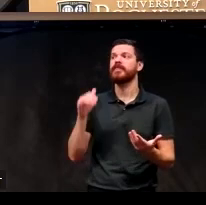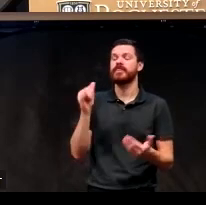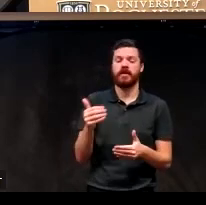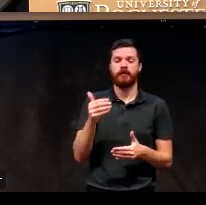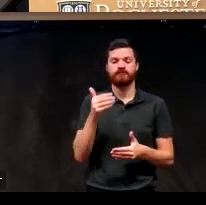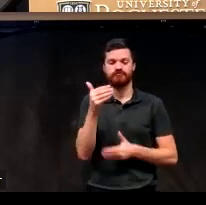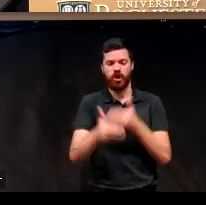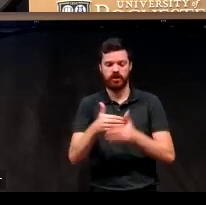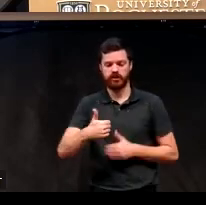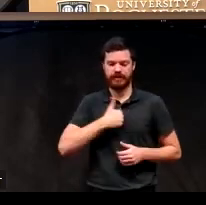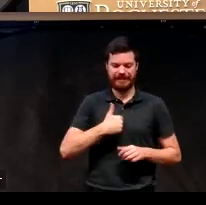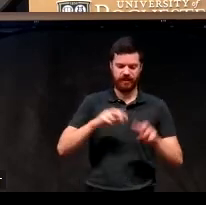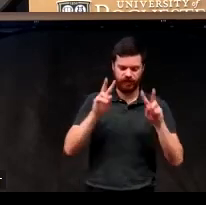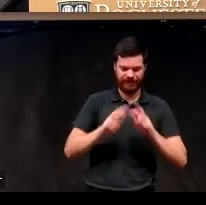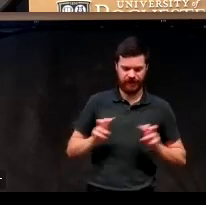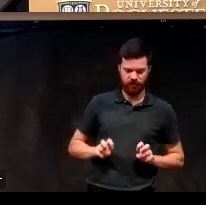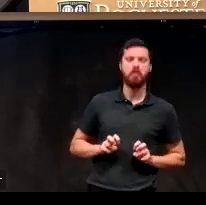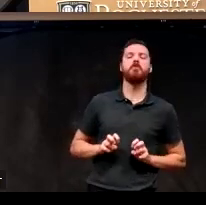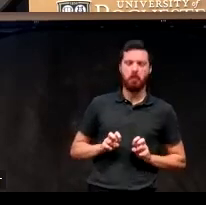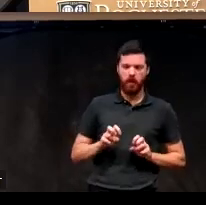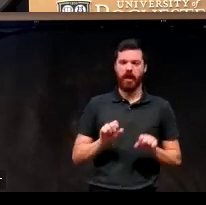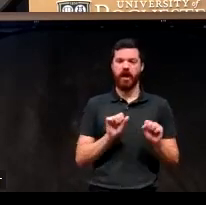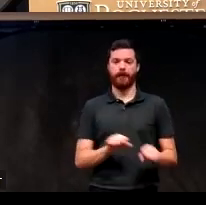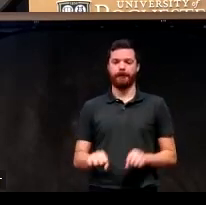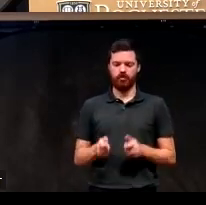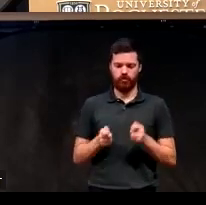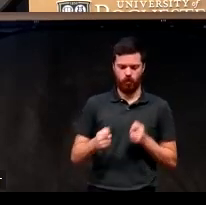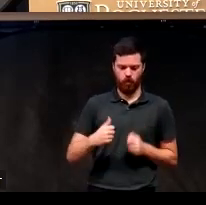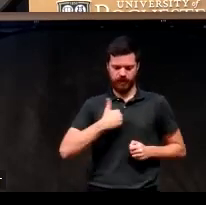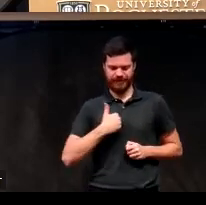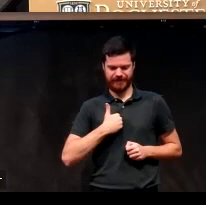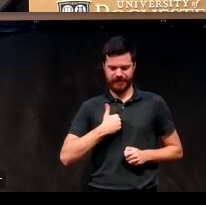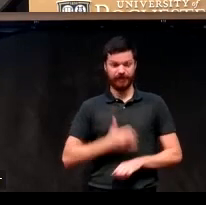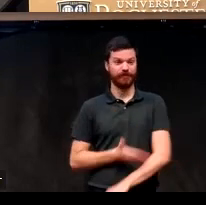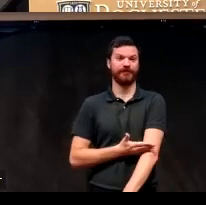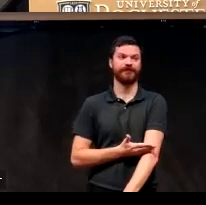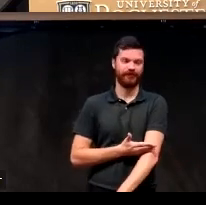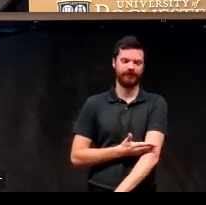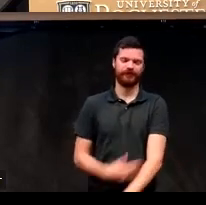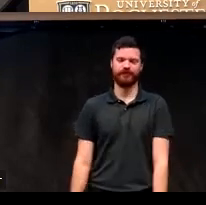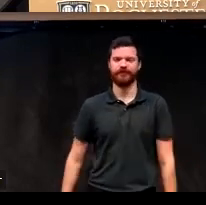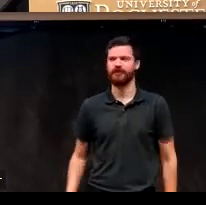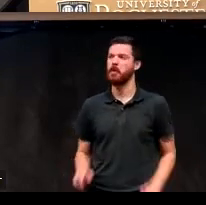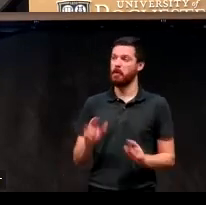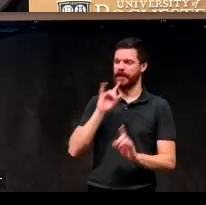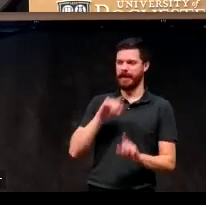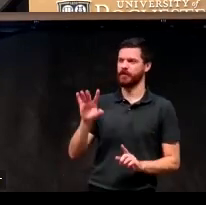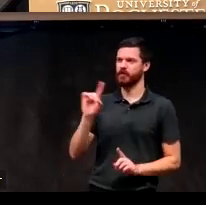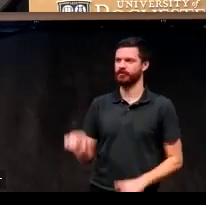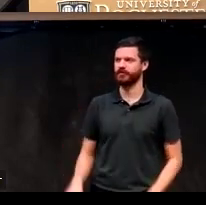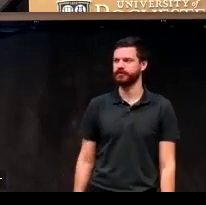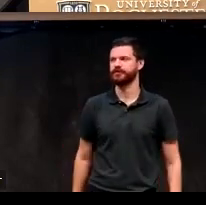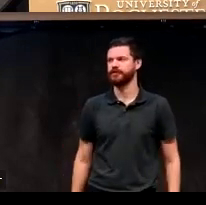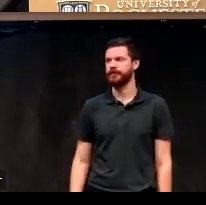of self-reflection that their ability to control themselves increases and improves. So I hope that answers your